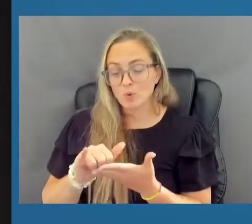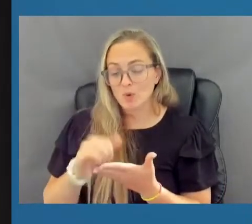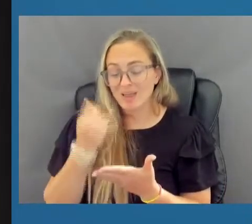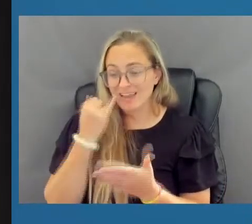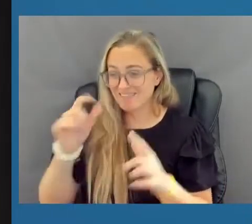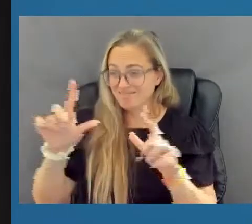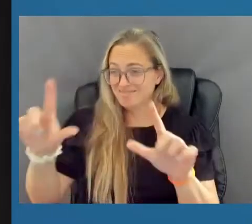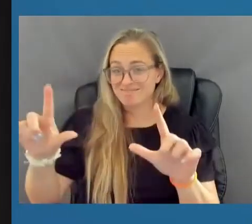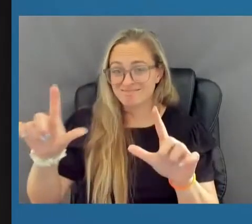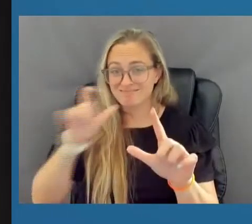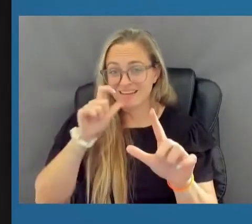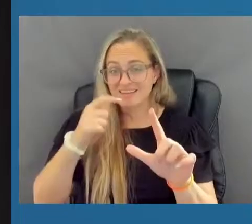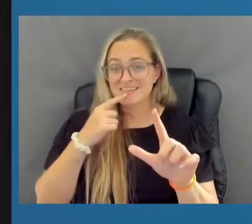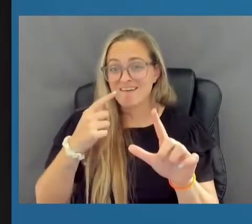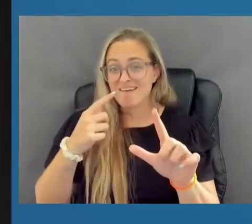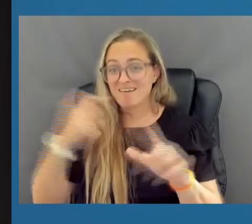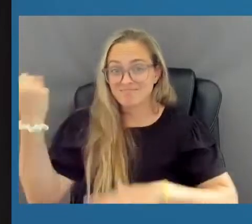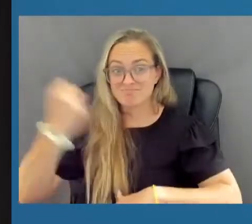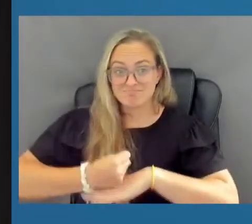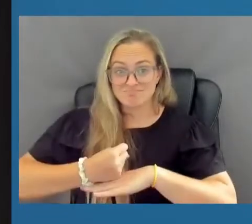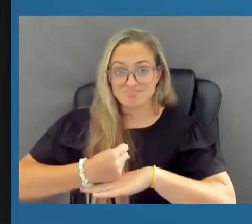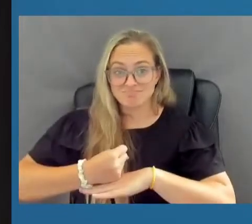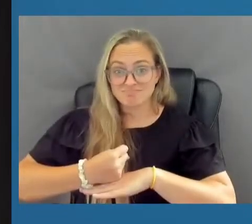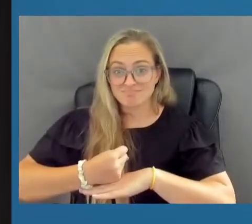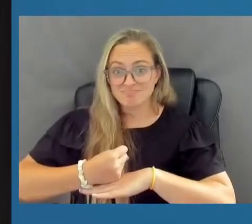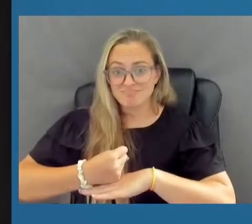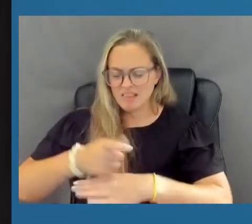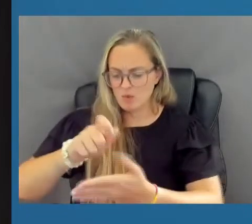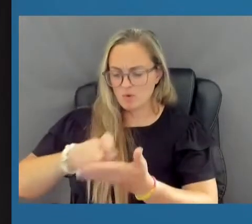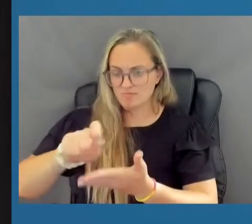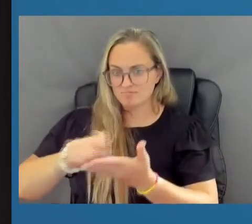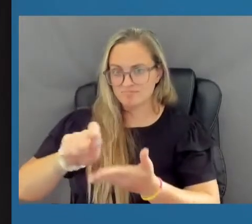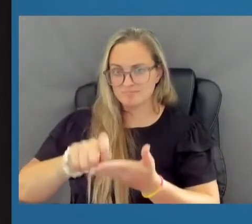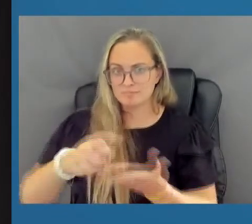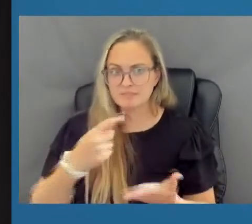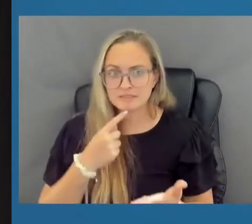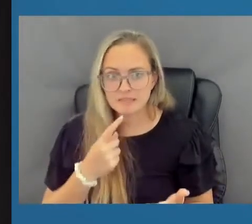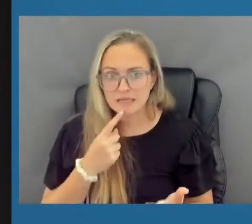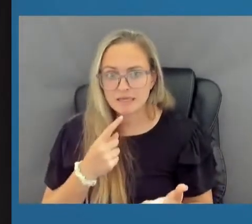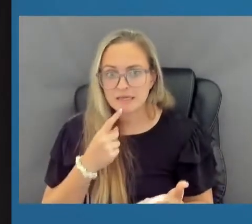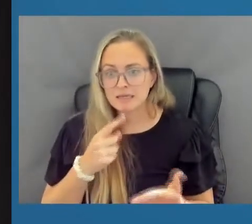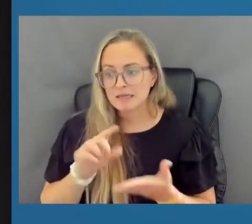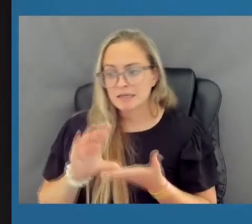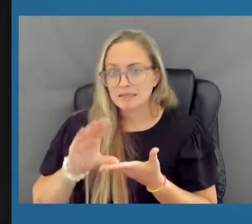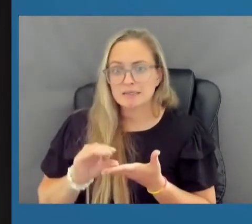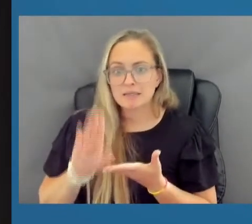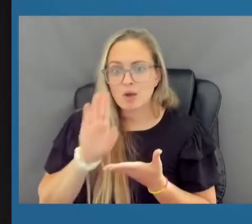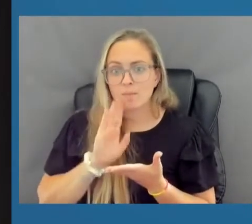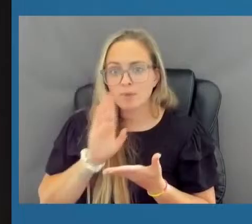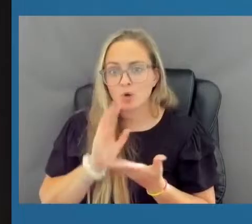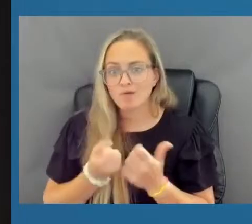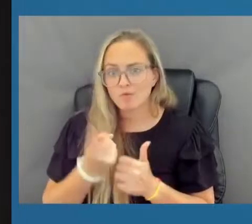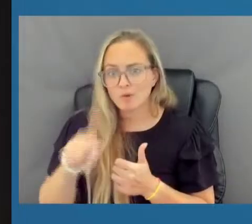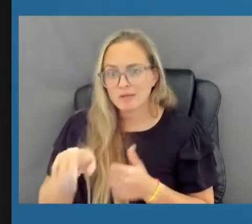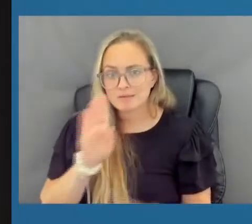stores did not say out of business, their handwritten signs said, discount on beer because everybody needs it. I mean, it was a